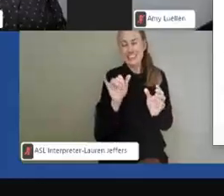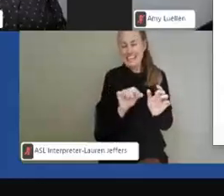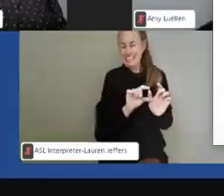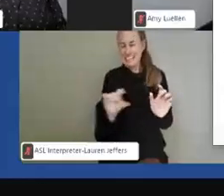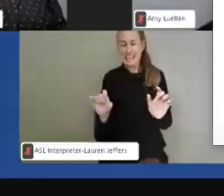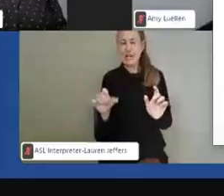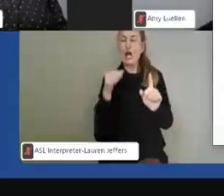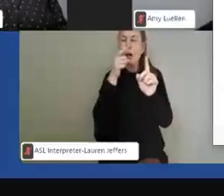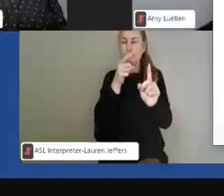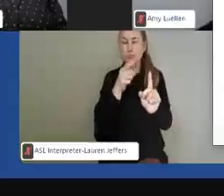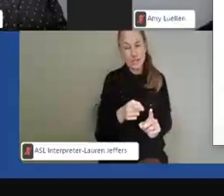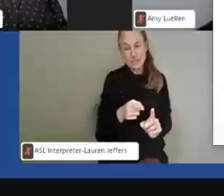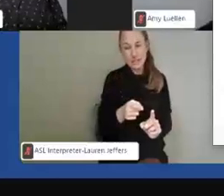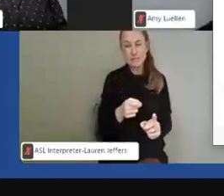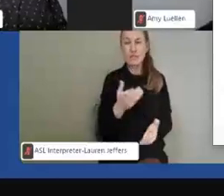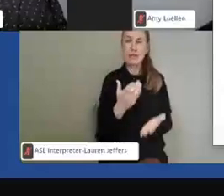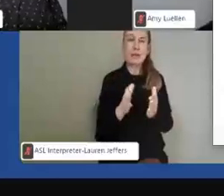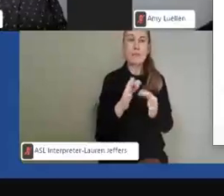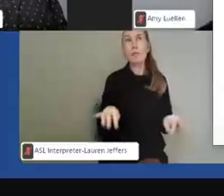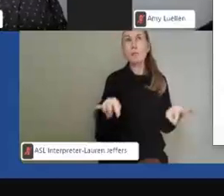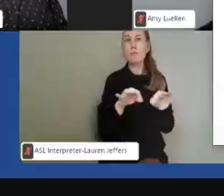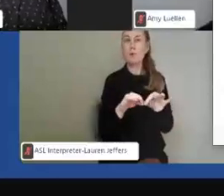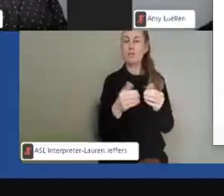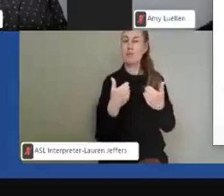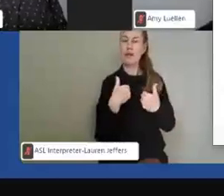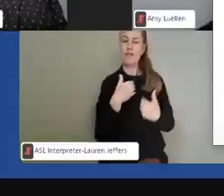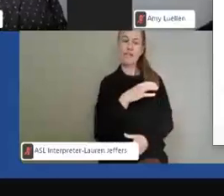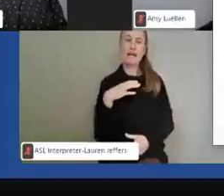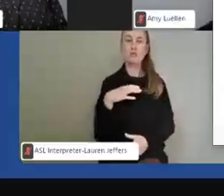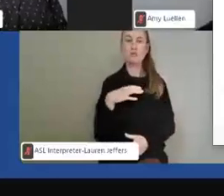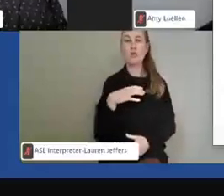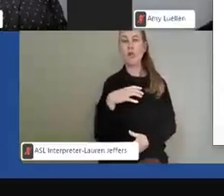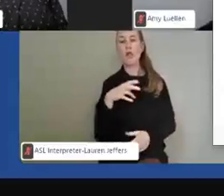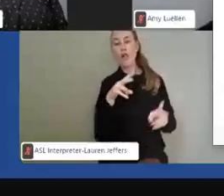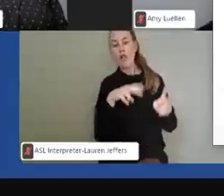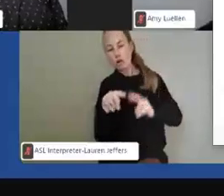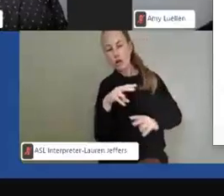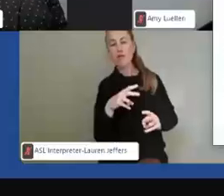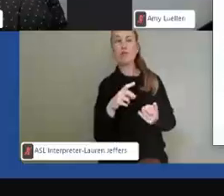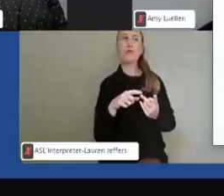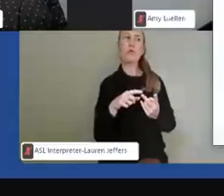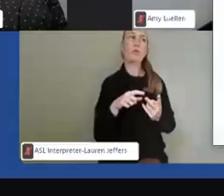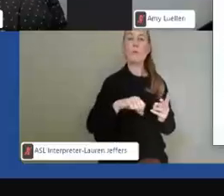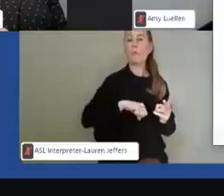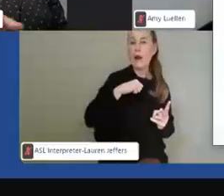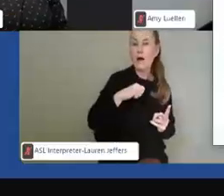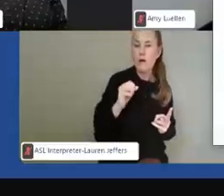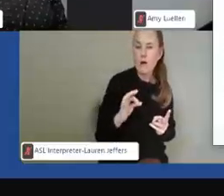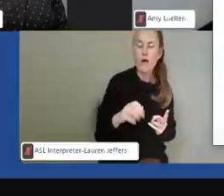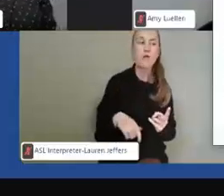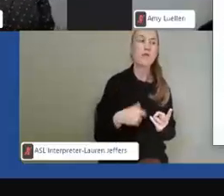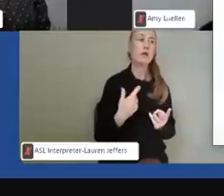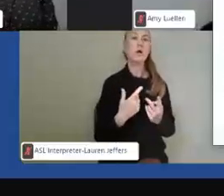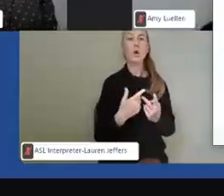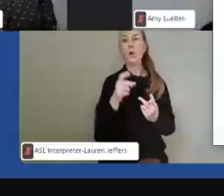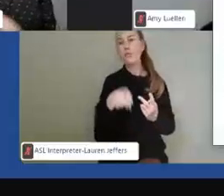that we think might be important to have the council look at, or specific ones that we're proud of, or that we think the council needs to think about or